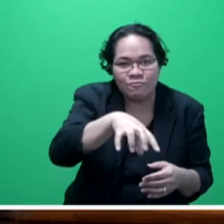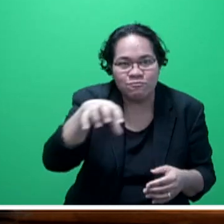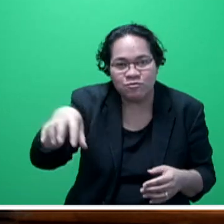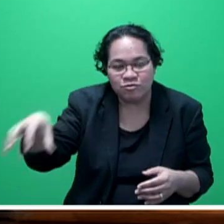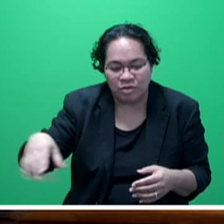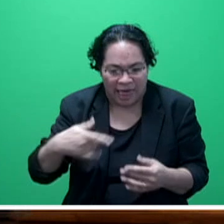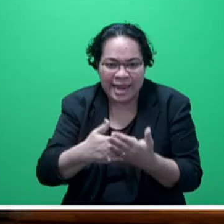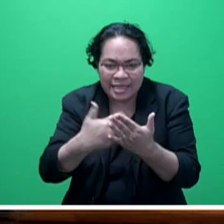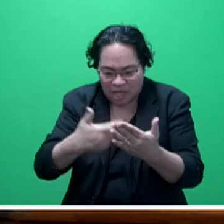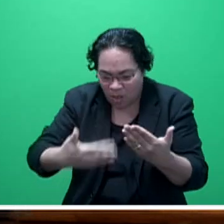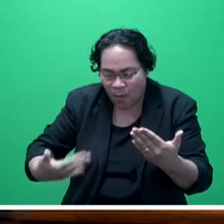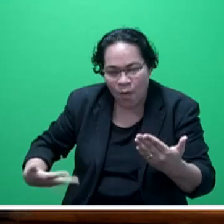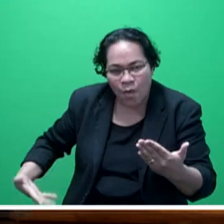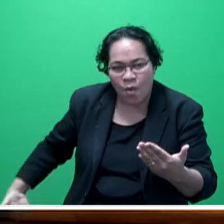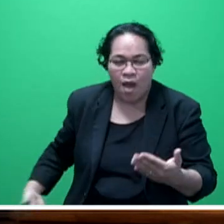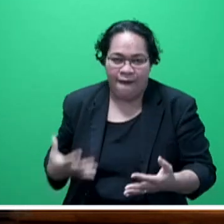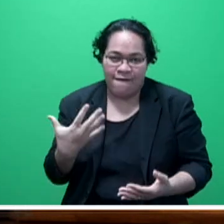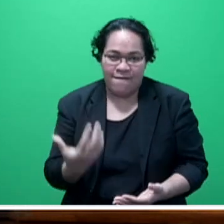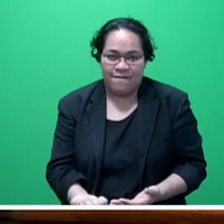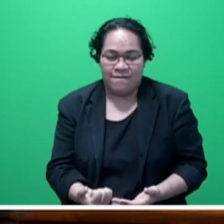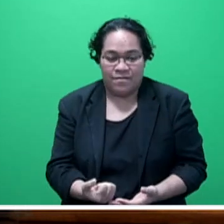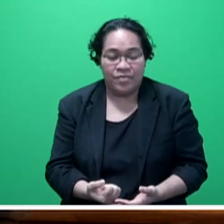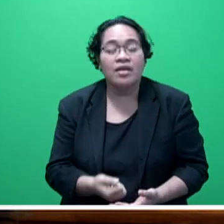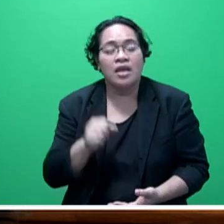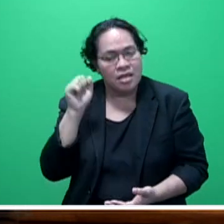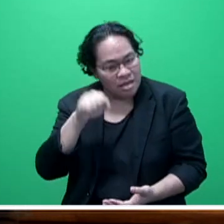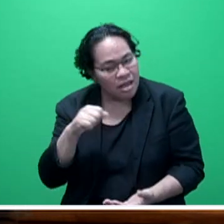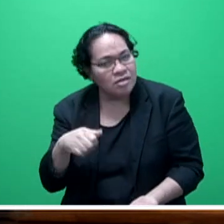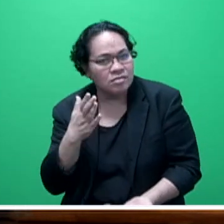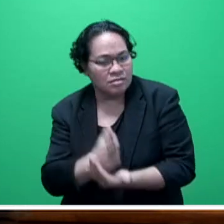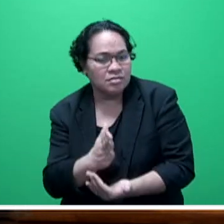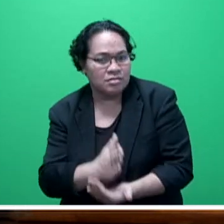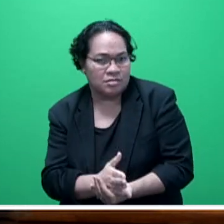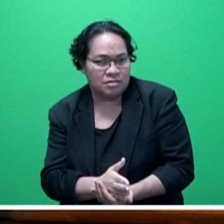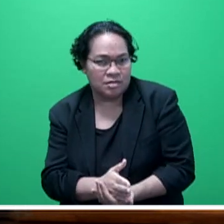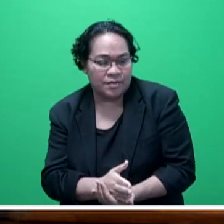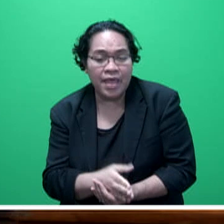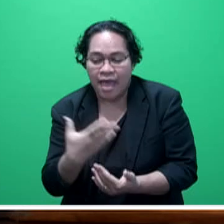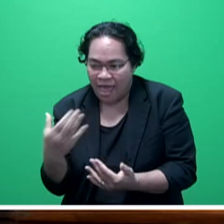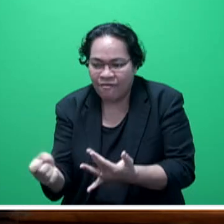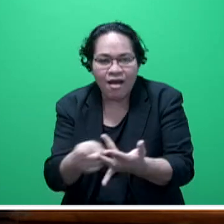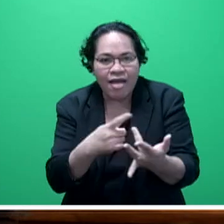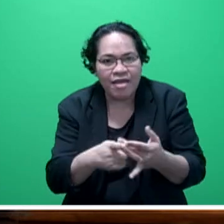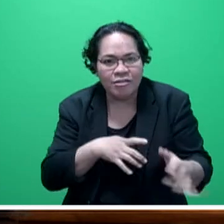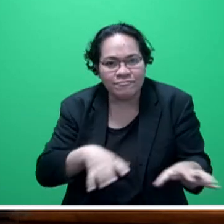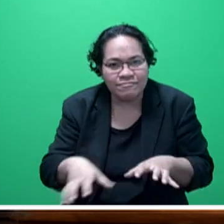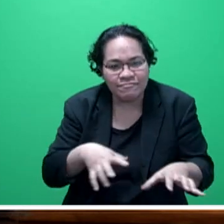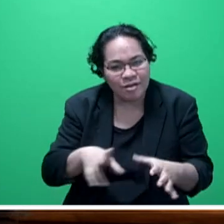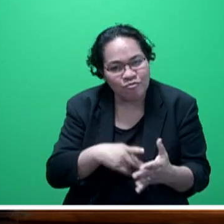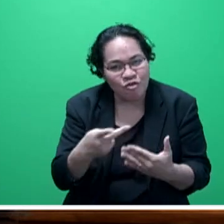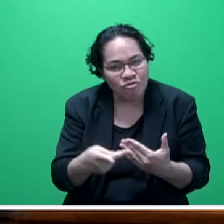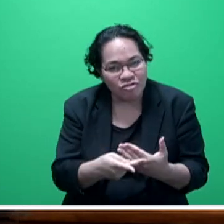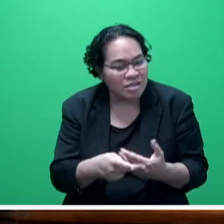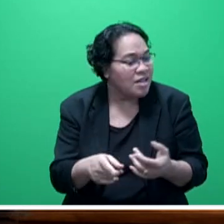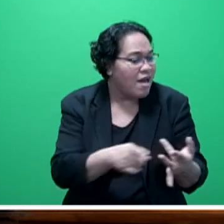list goes on. Of course, Mr. Speaker, sir, there are other programs in the resource-based